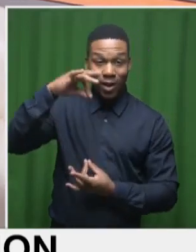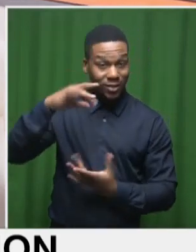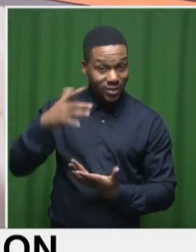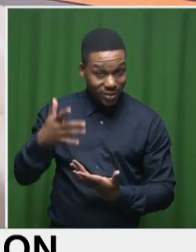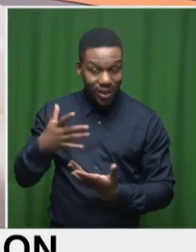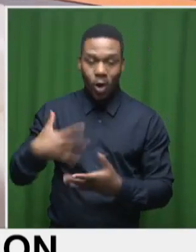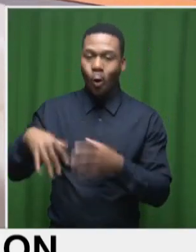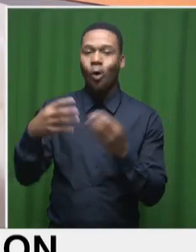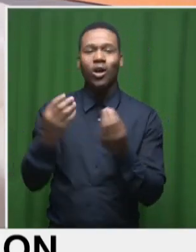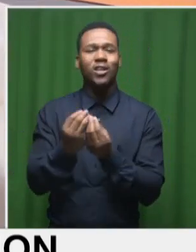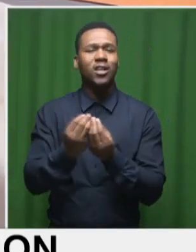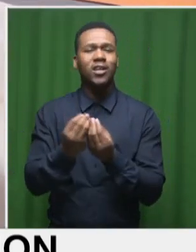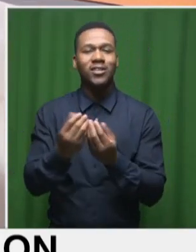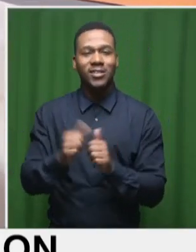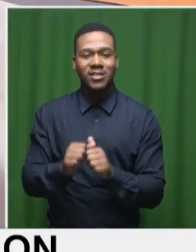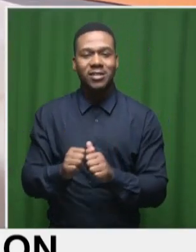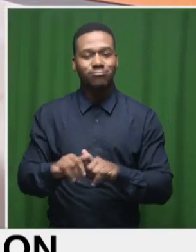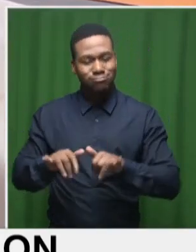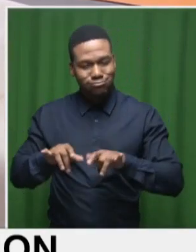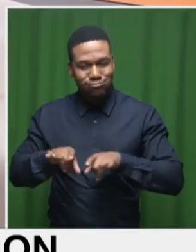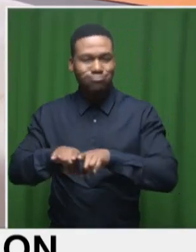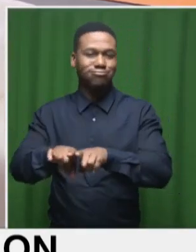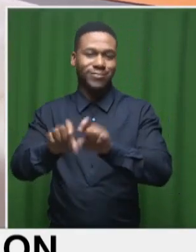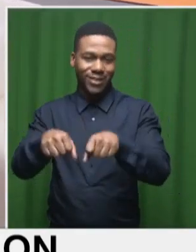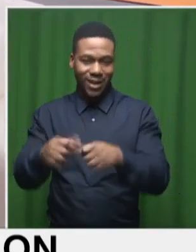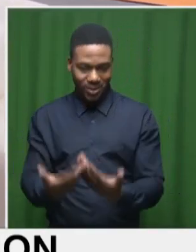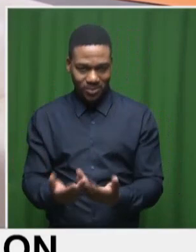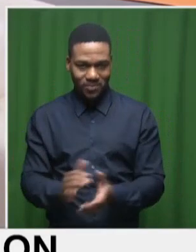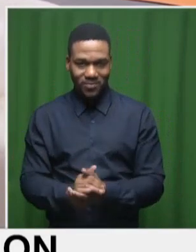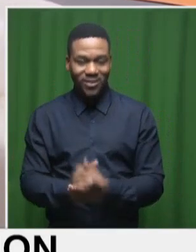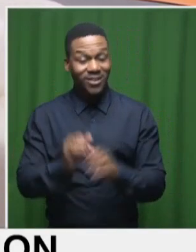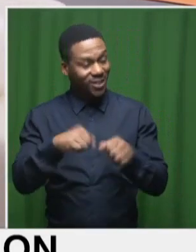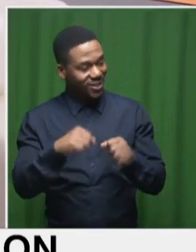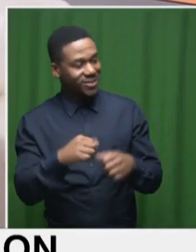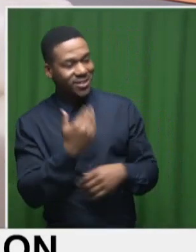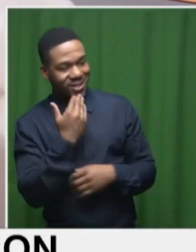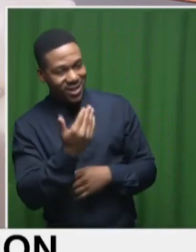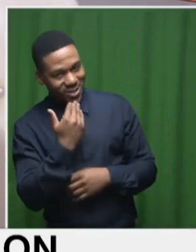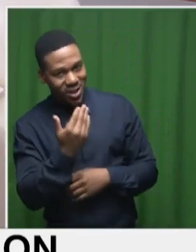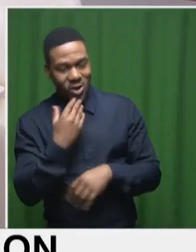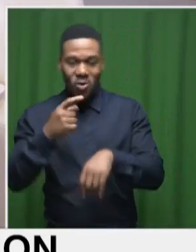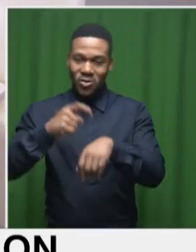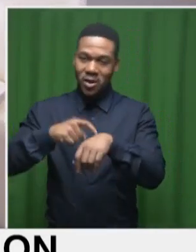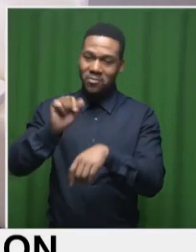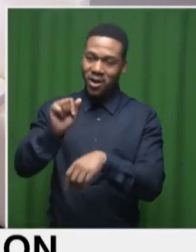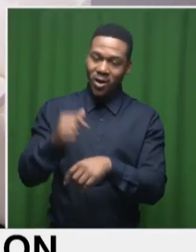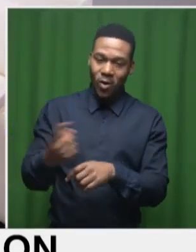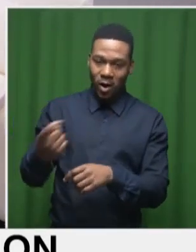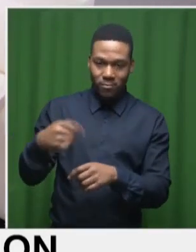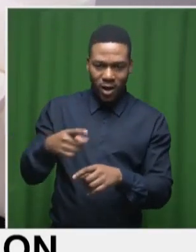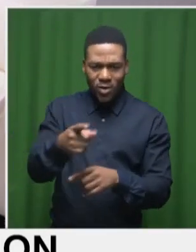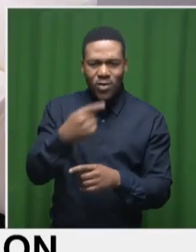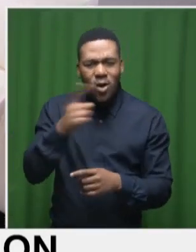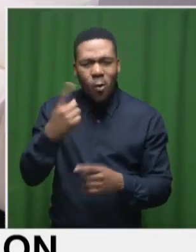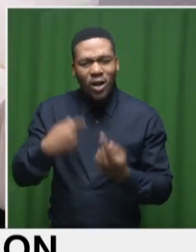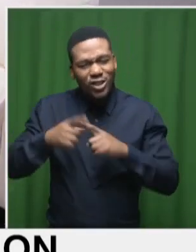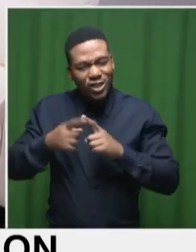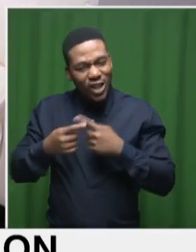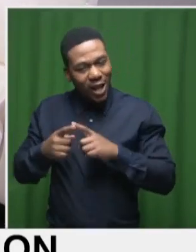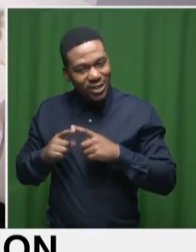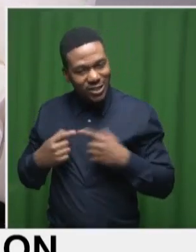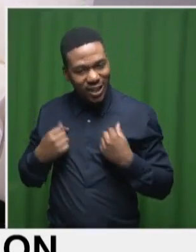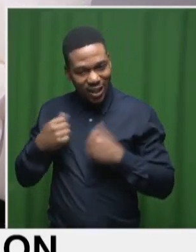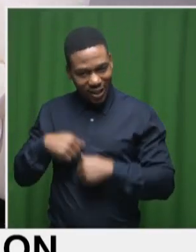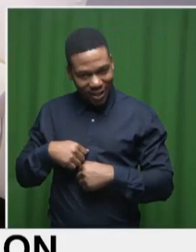works. Masonwabe, thank you so much for talking to us. Congratulations on the jerseys. We said they're jerseys, right? What do we call it?